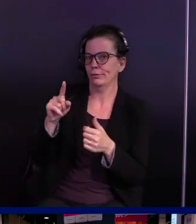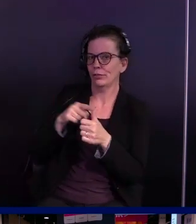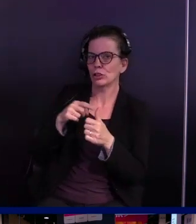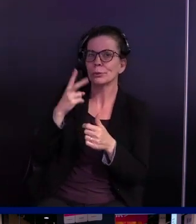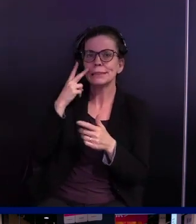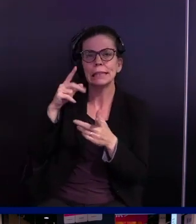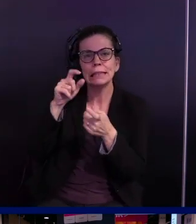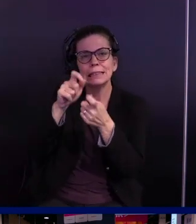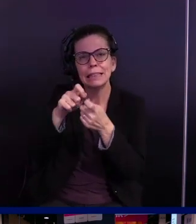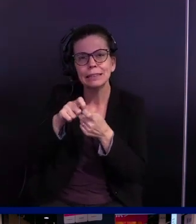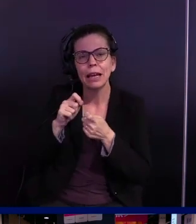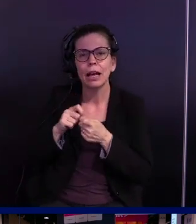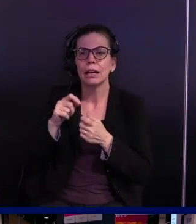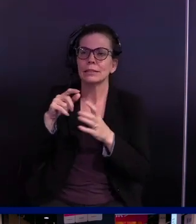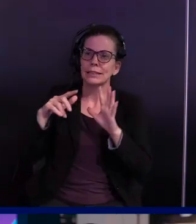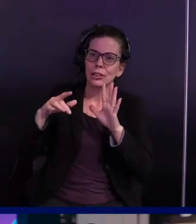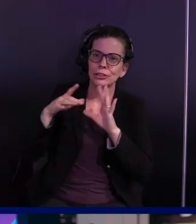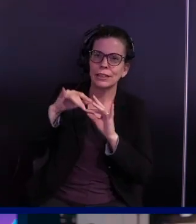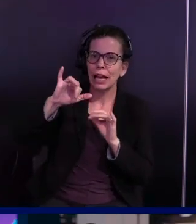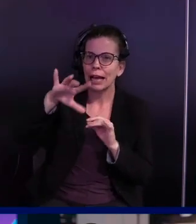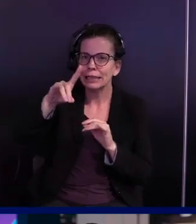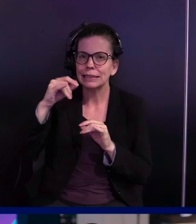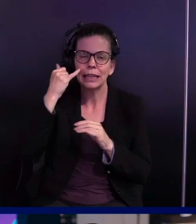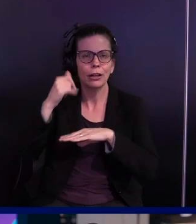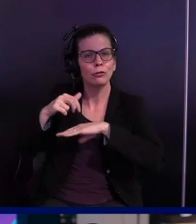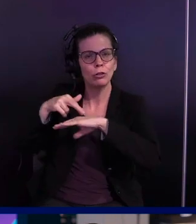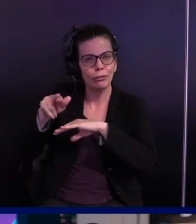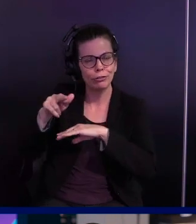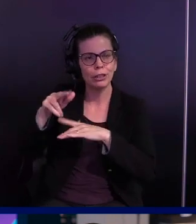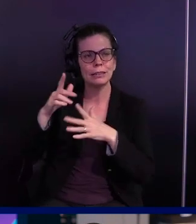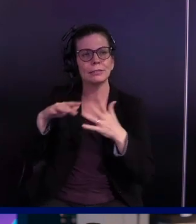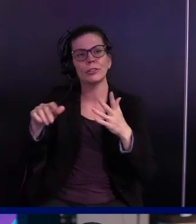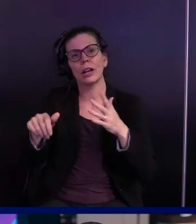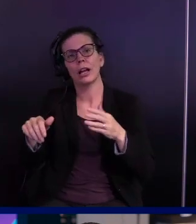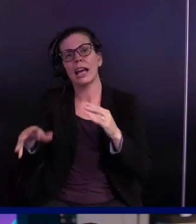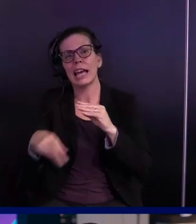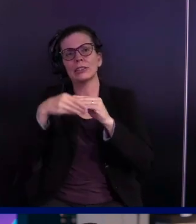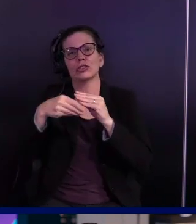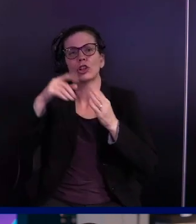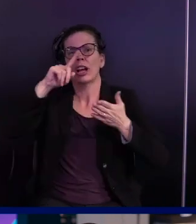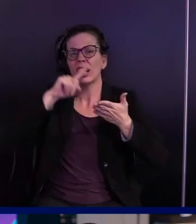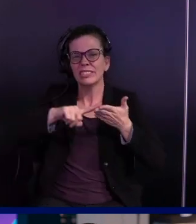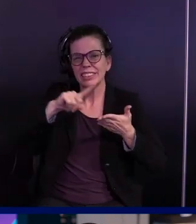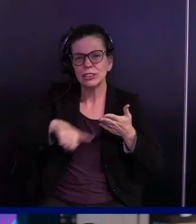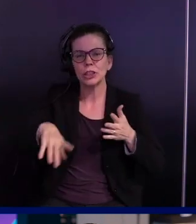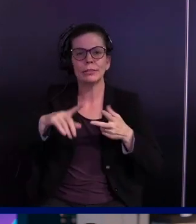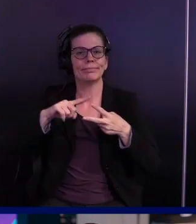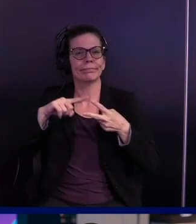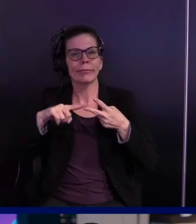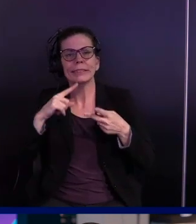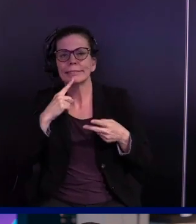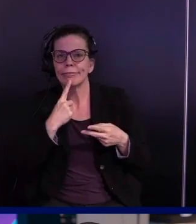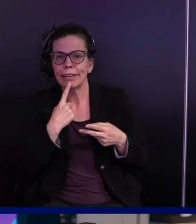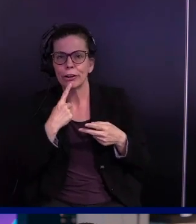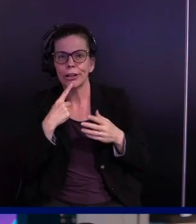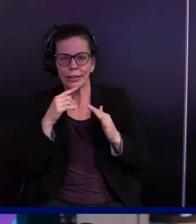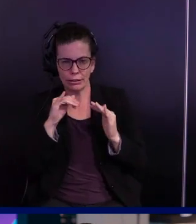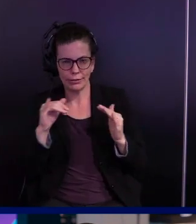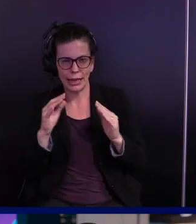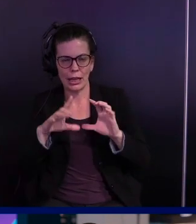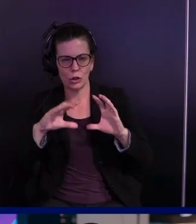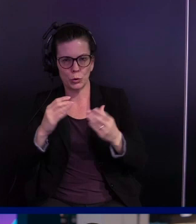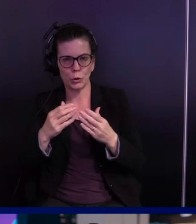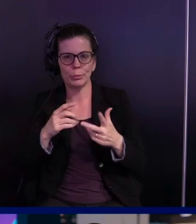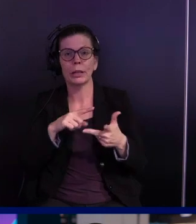details. There's like a finding group ID in case you want to get reference it for additional investigations, the severity of the finding group, and the status of